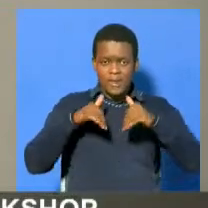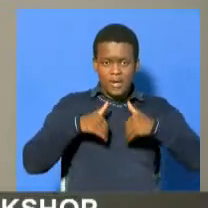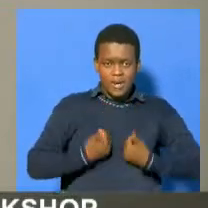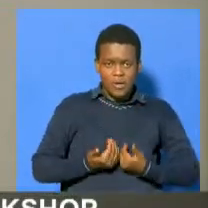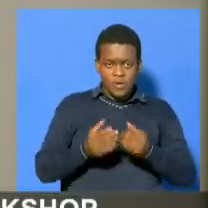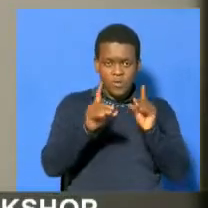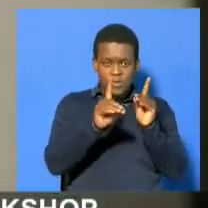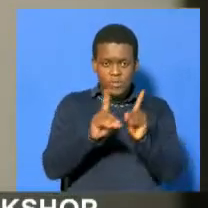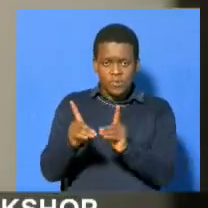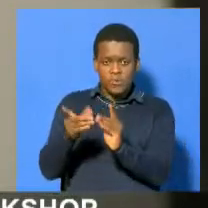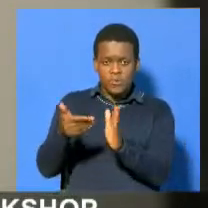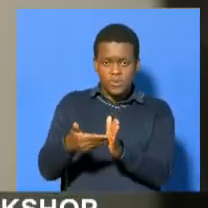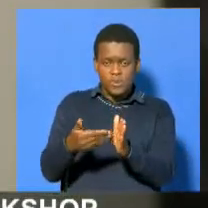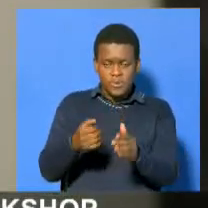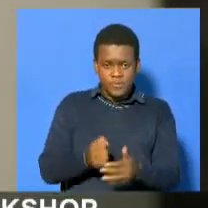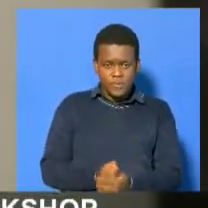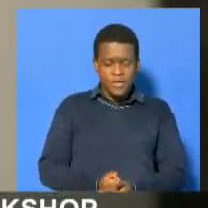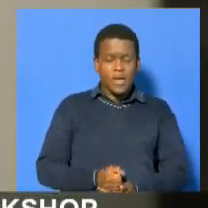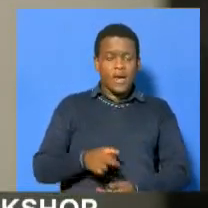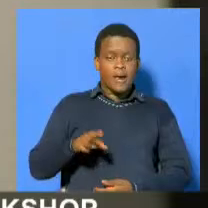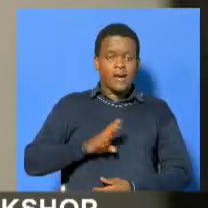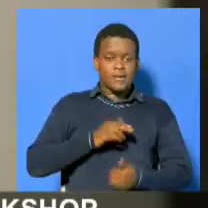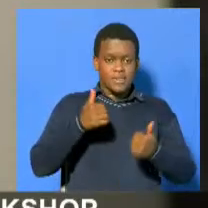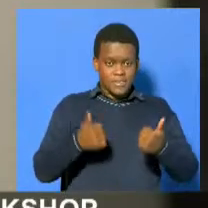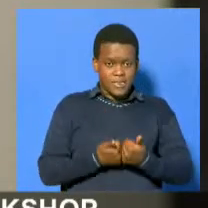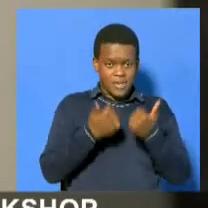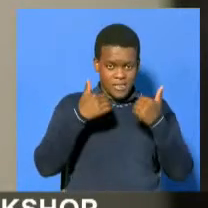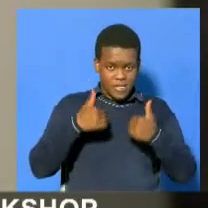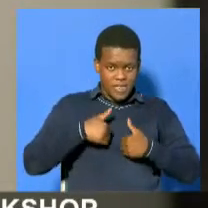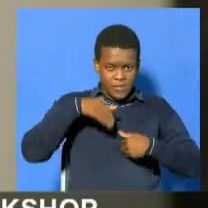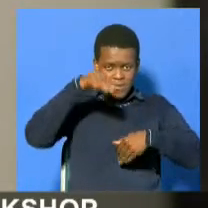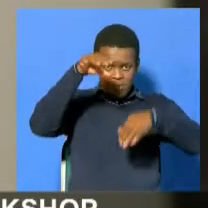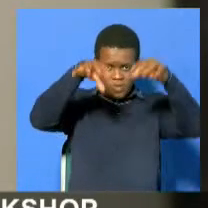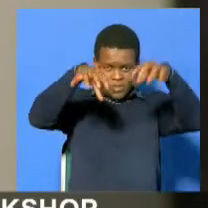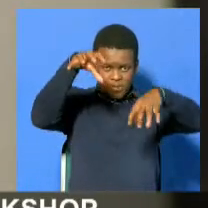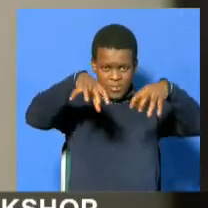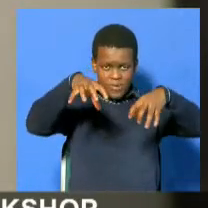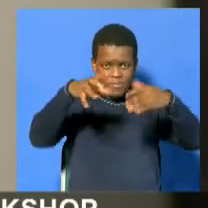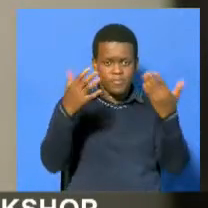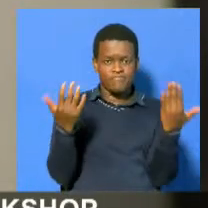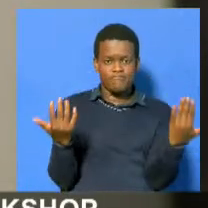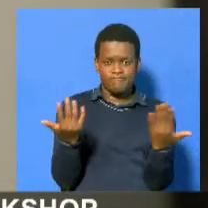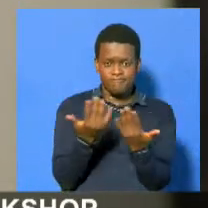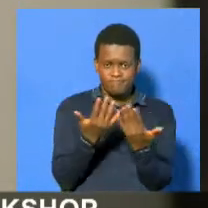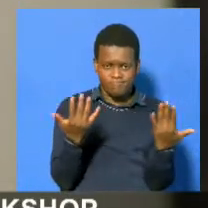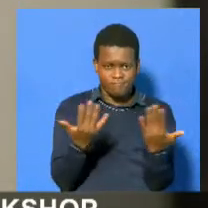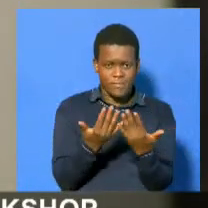ka re go lwa ke khanya gore ha rena pula e pula re na e putana so fa fara re